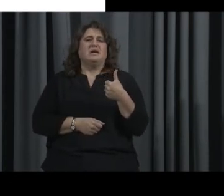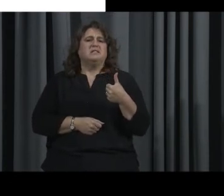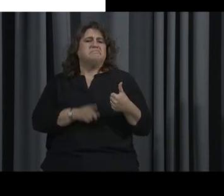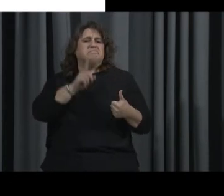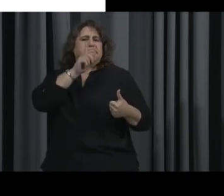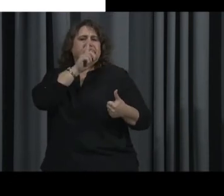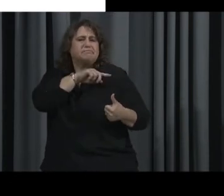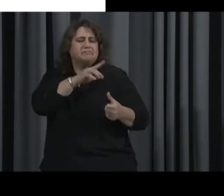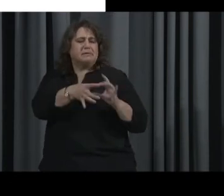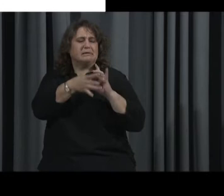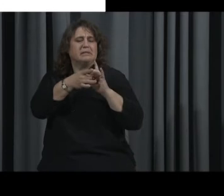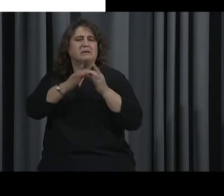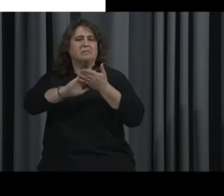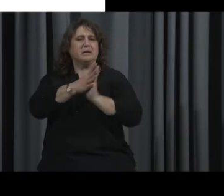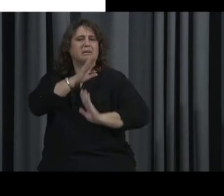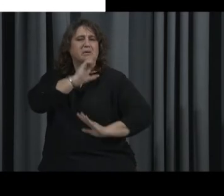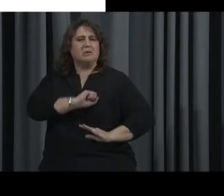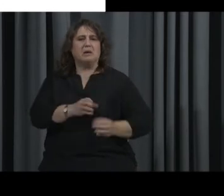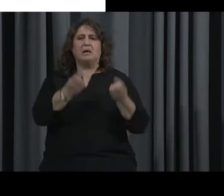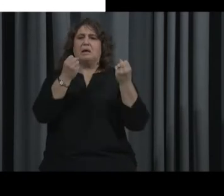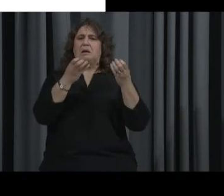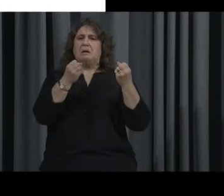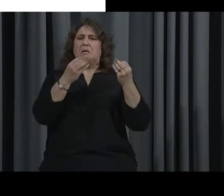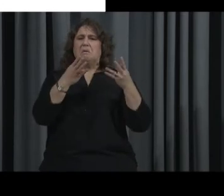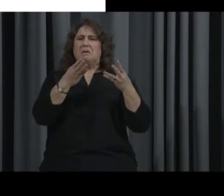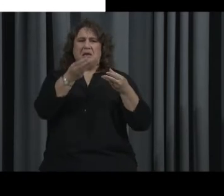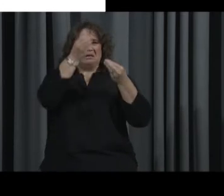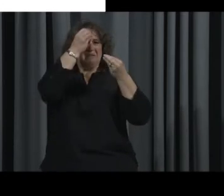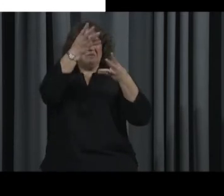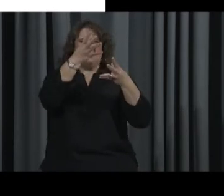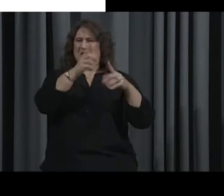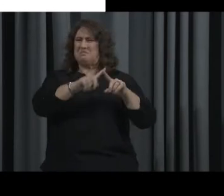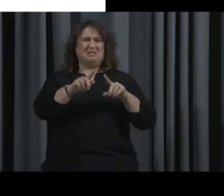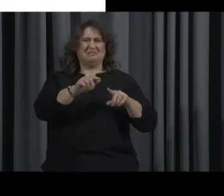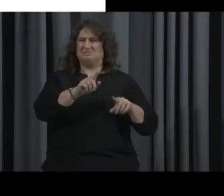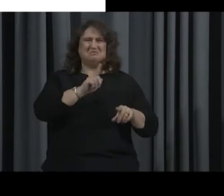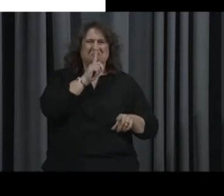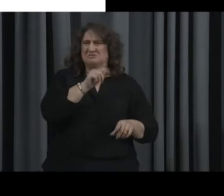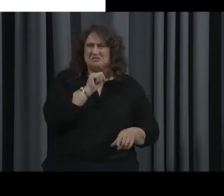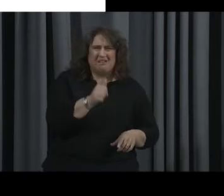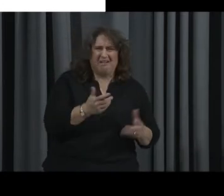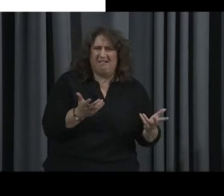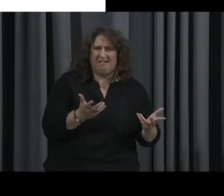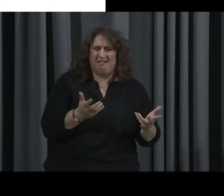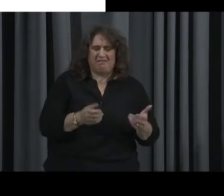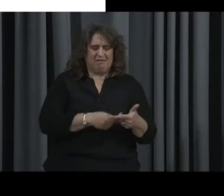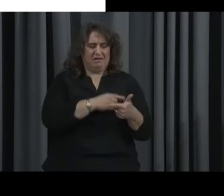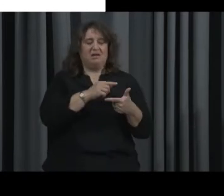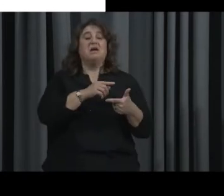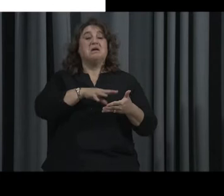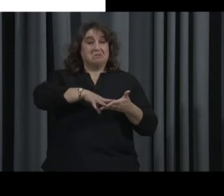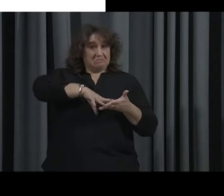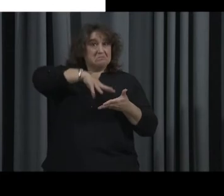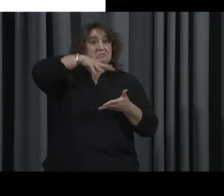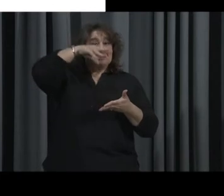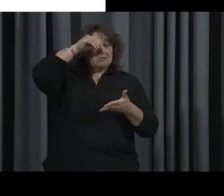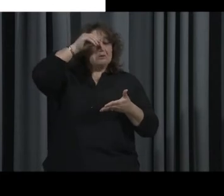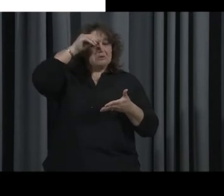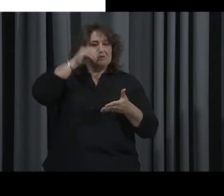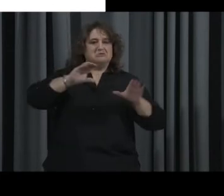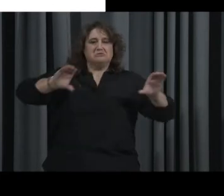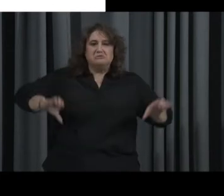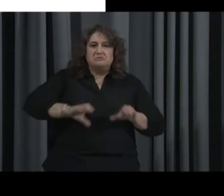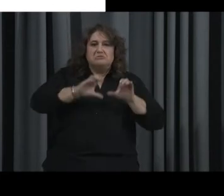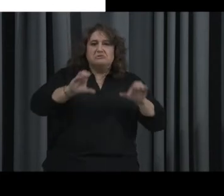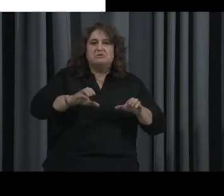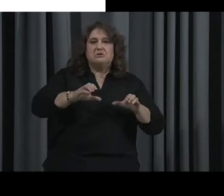with aging. There's a lot of myths out there, and they played a game with truths and myths. And we learned that you can continue to pursue